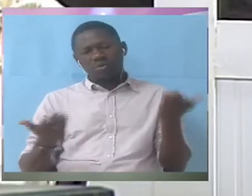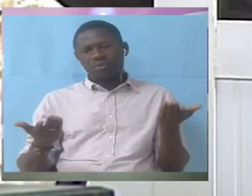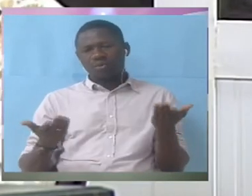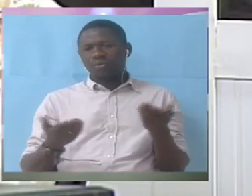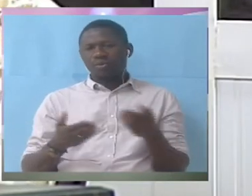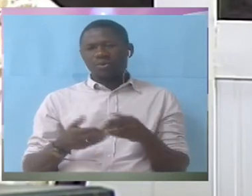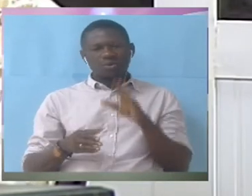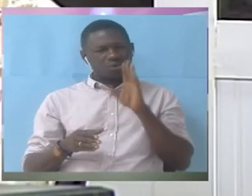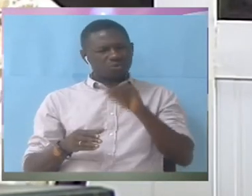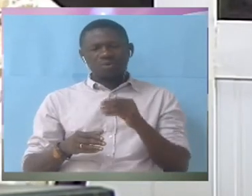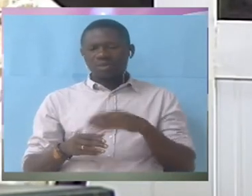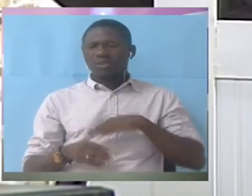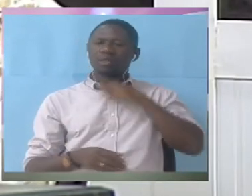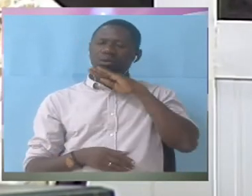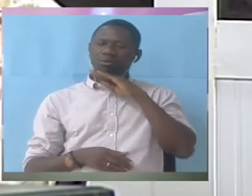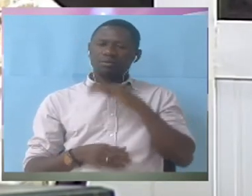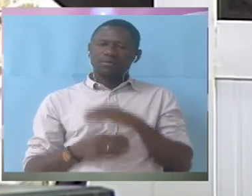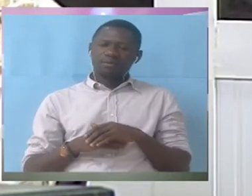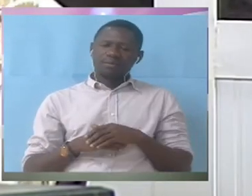You've done enough.